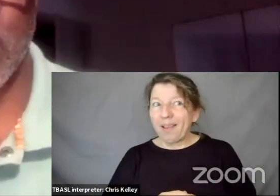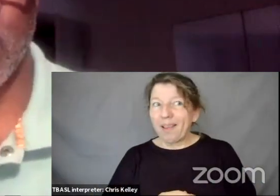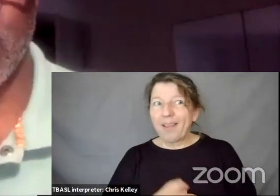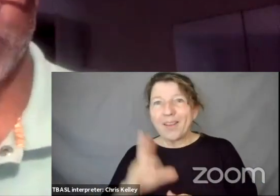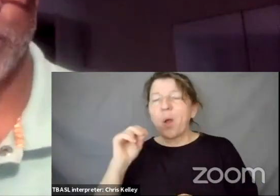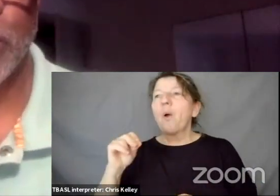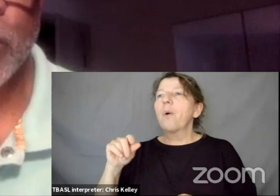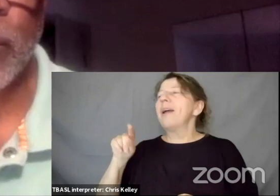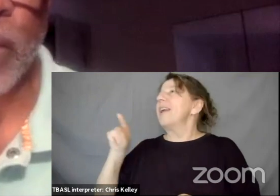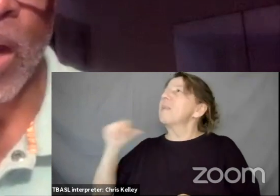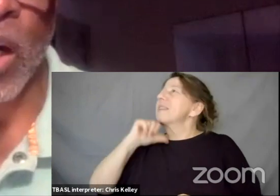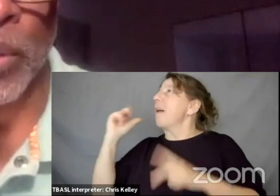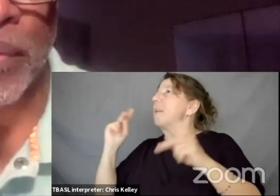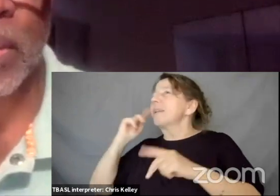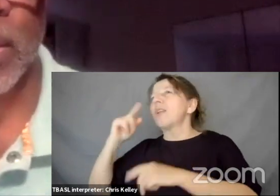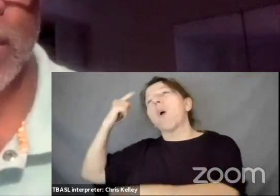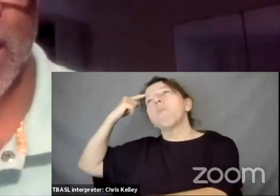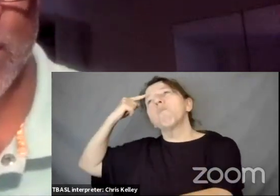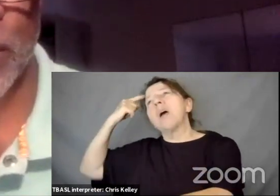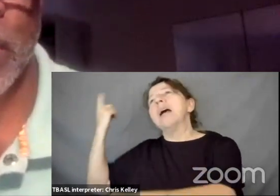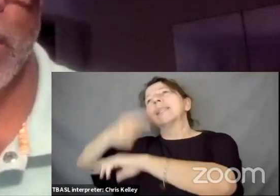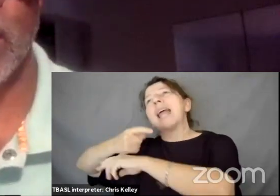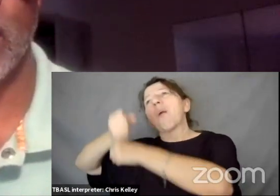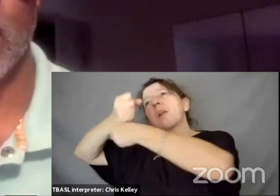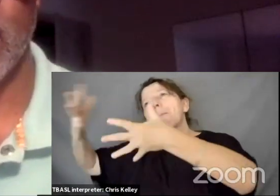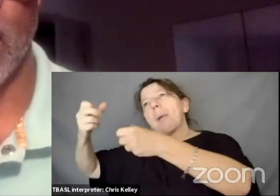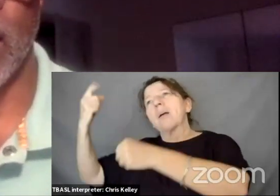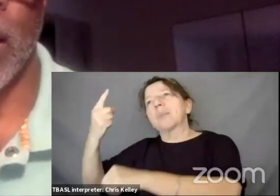It was a horrific catastrophe